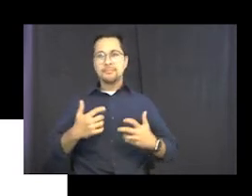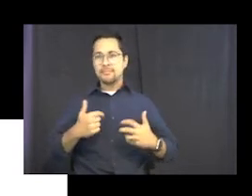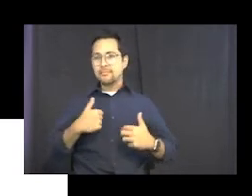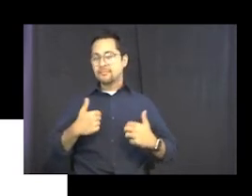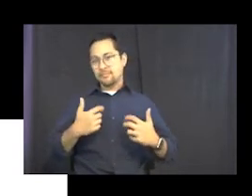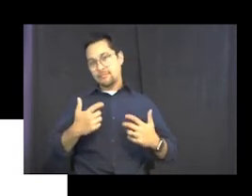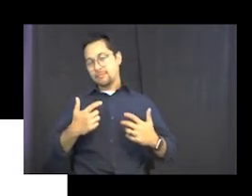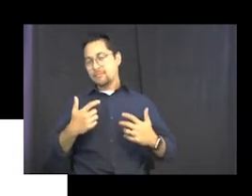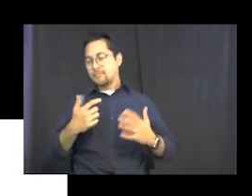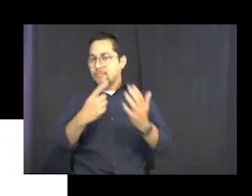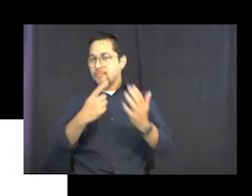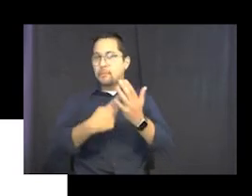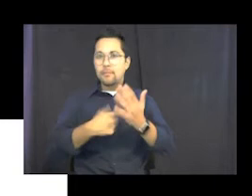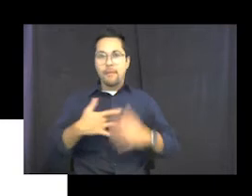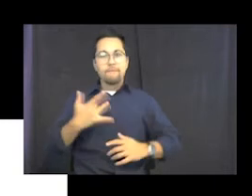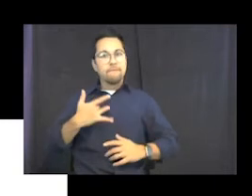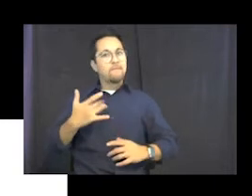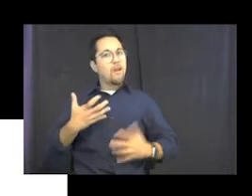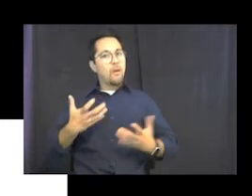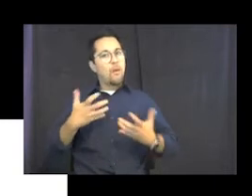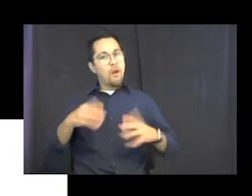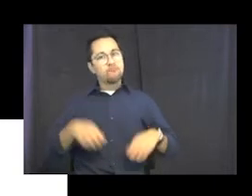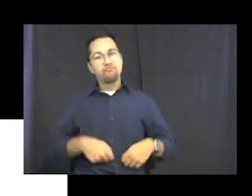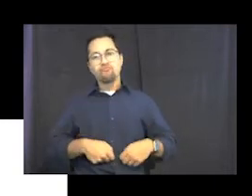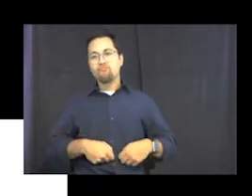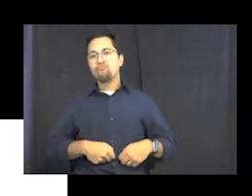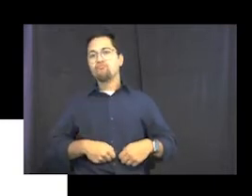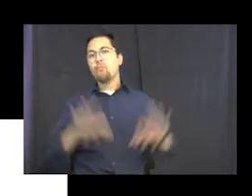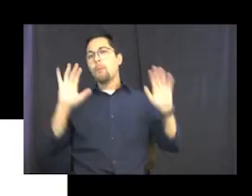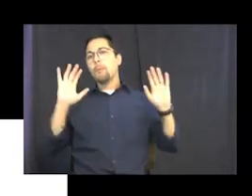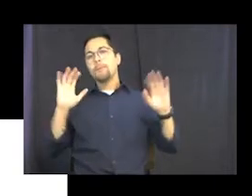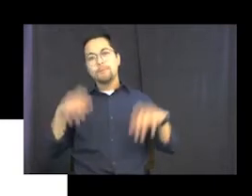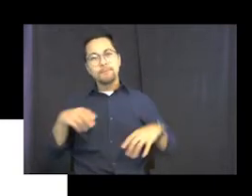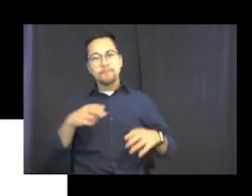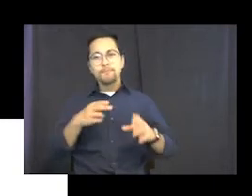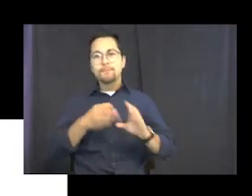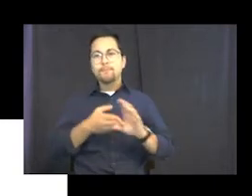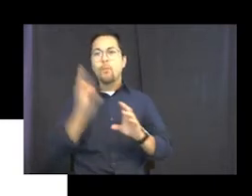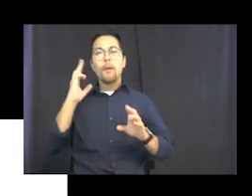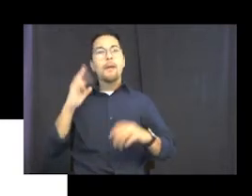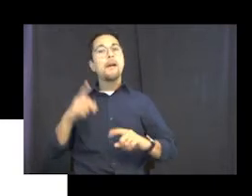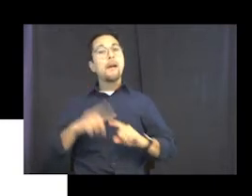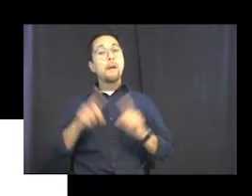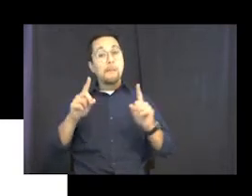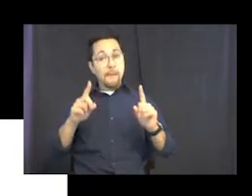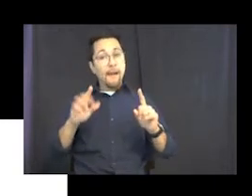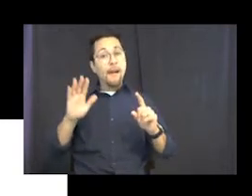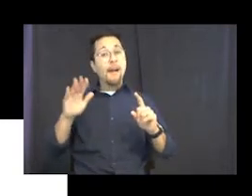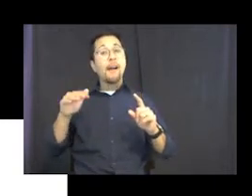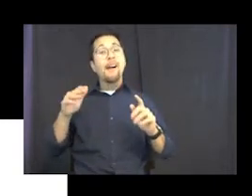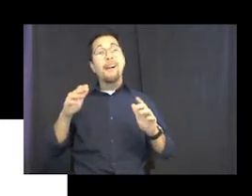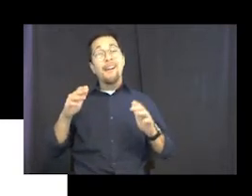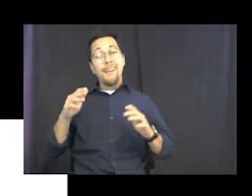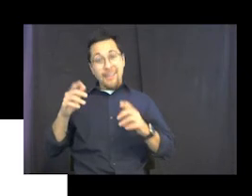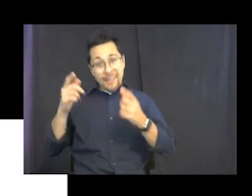in the towel. In the end, I can say